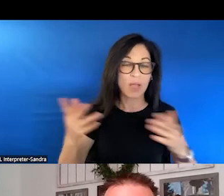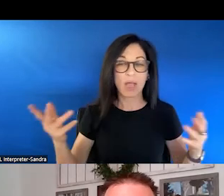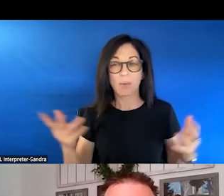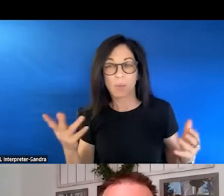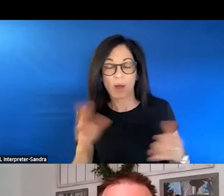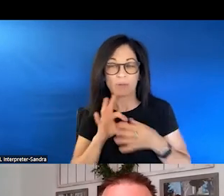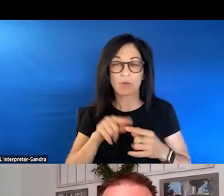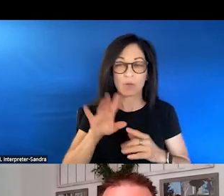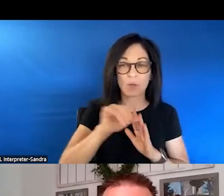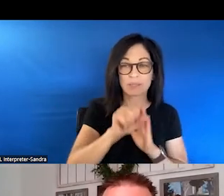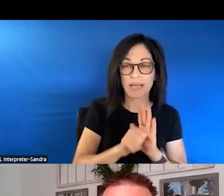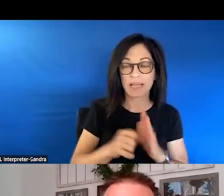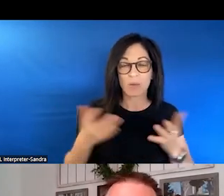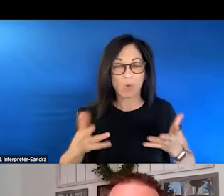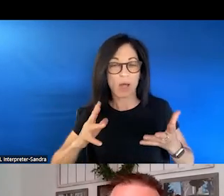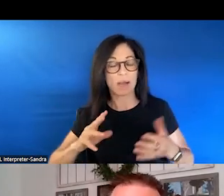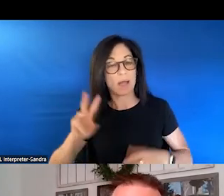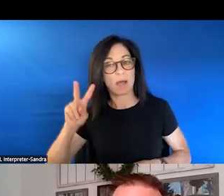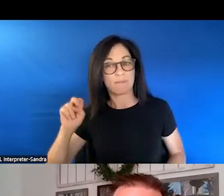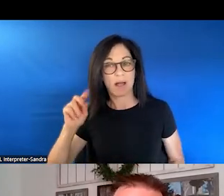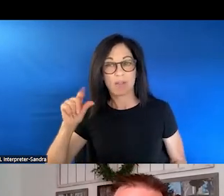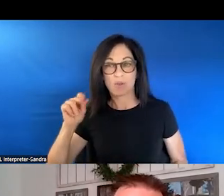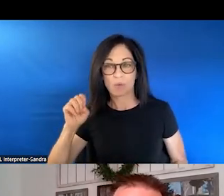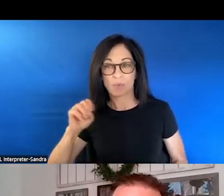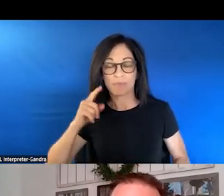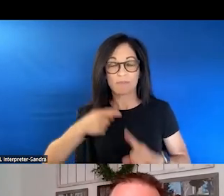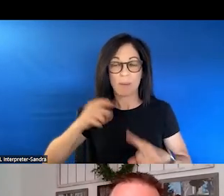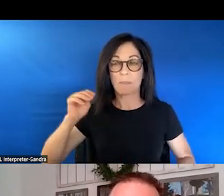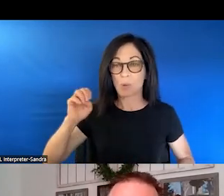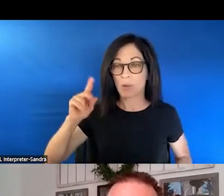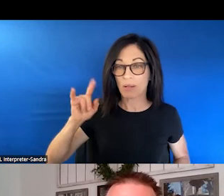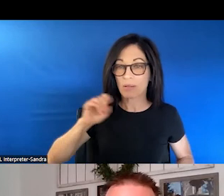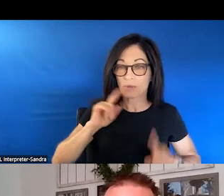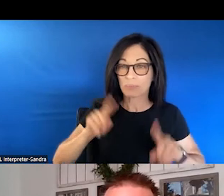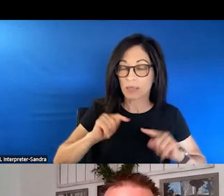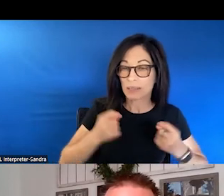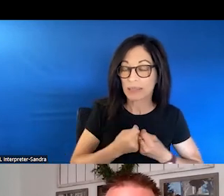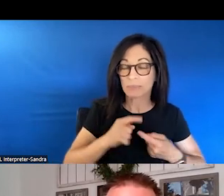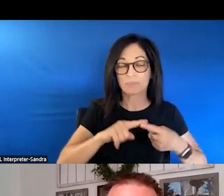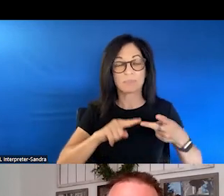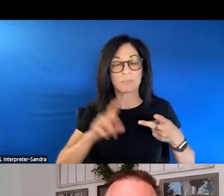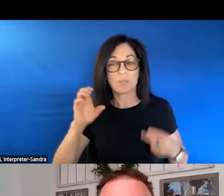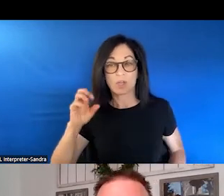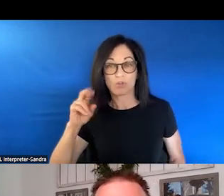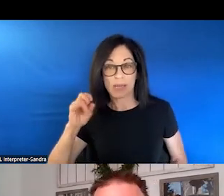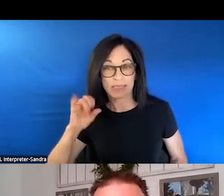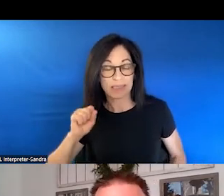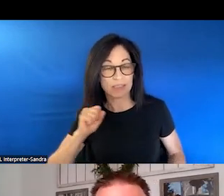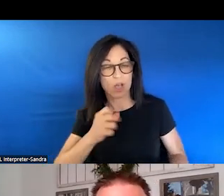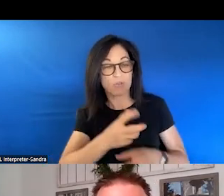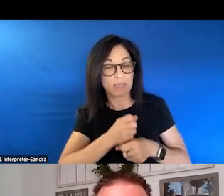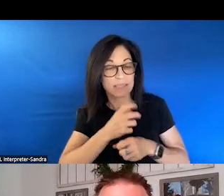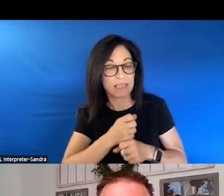on what volume you might need for mobile response teams, crisis receiving center chairs, short-term